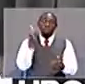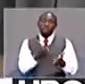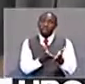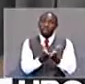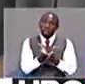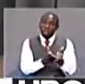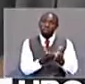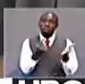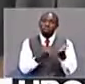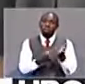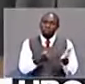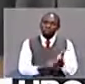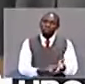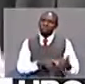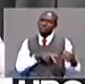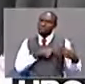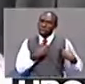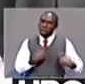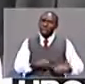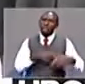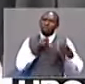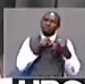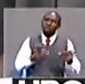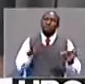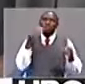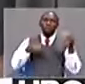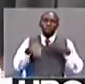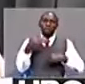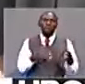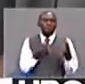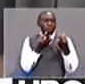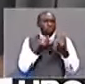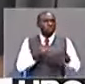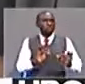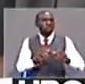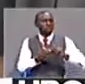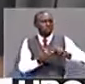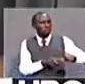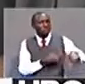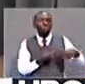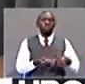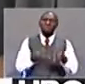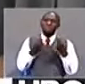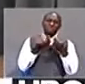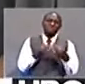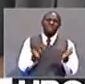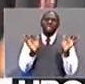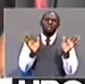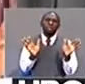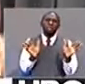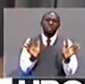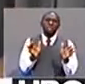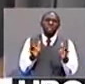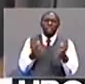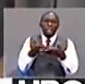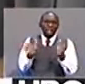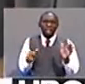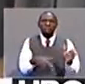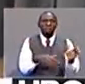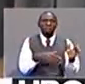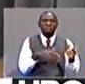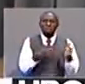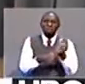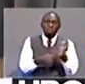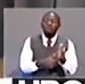man free of corruption, free of segregation, free of religious problems. He was a man who only